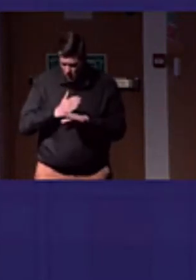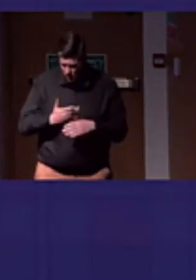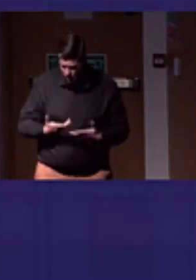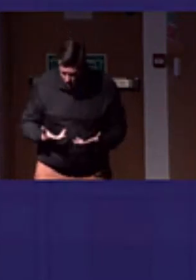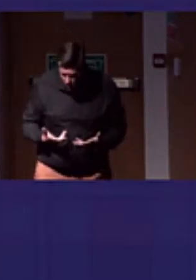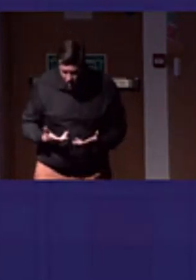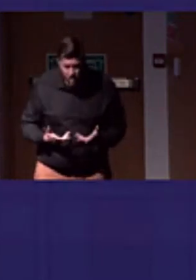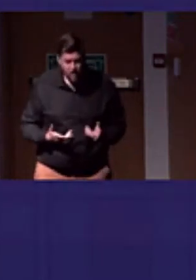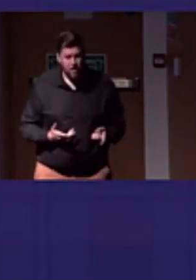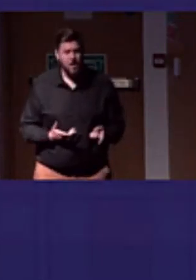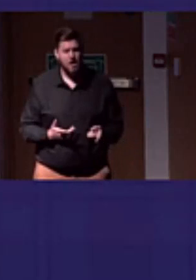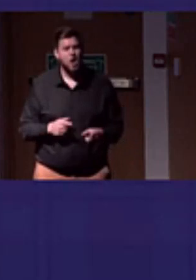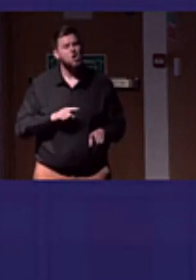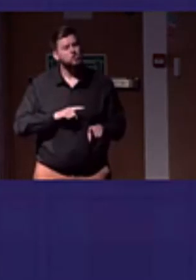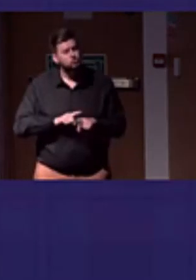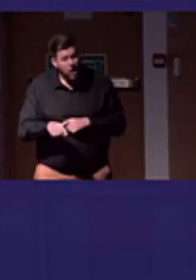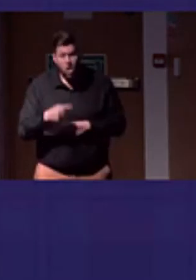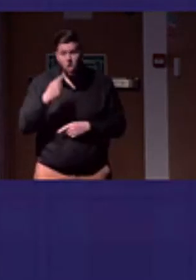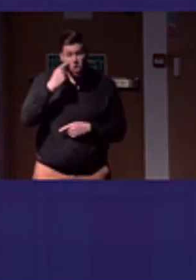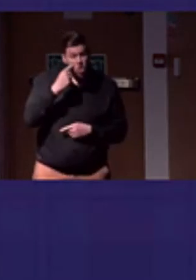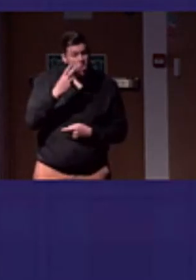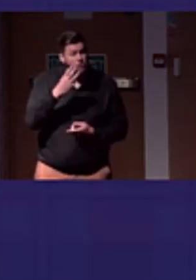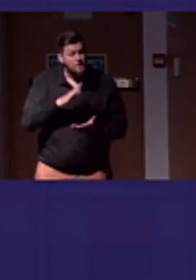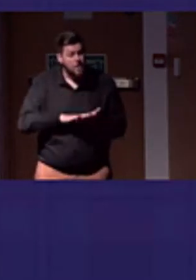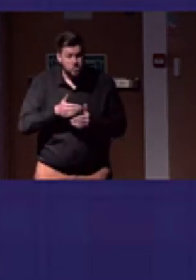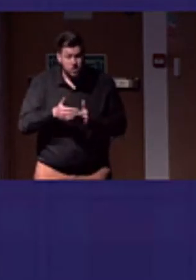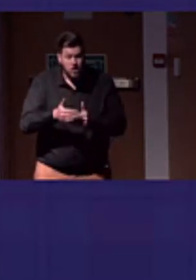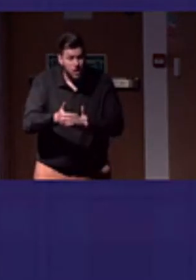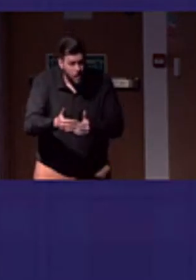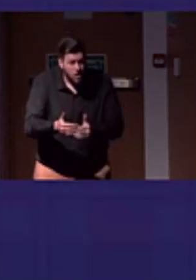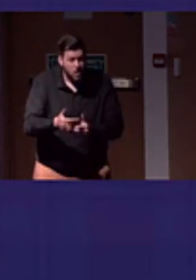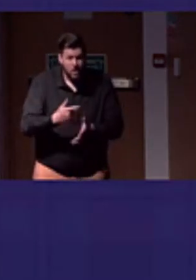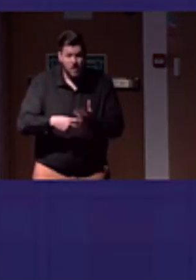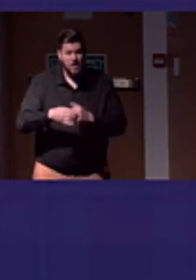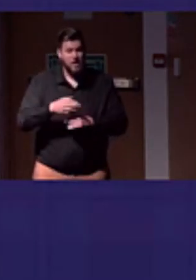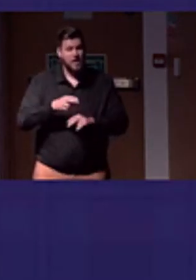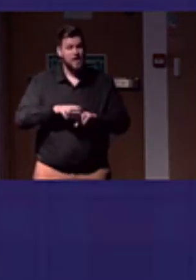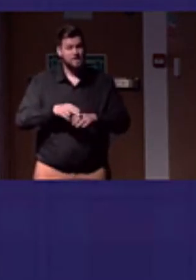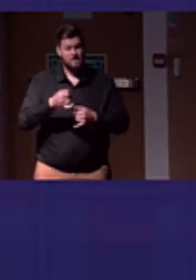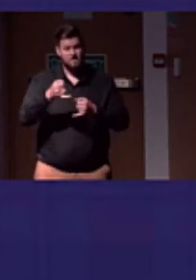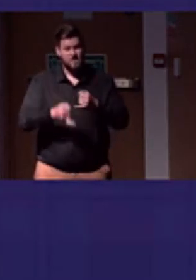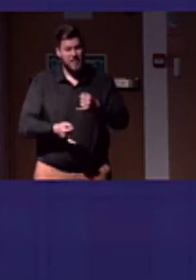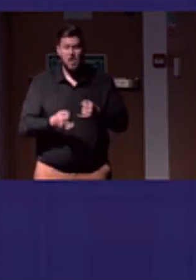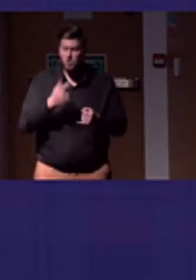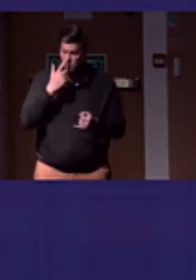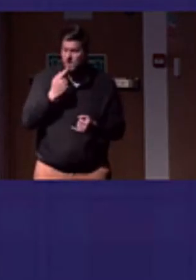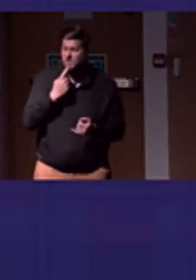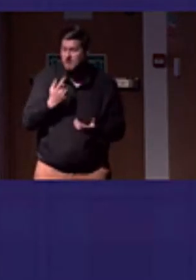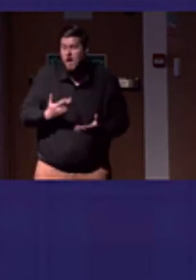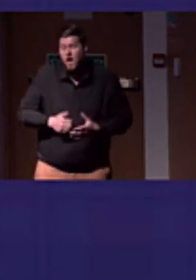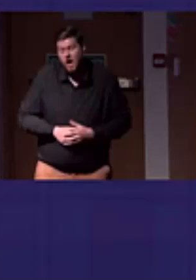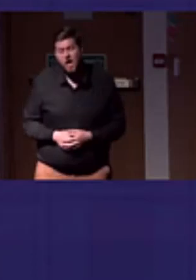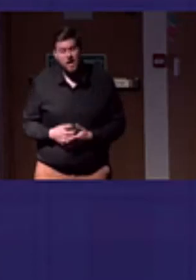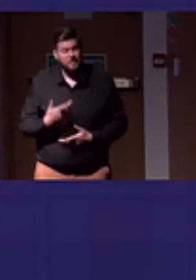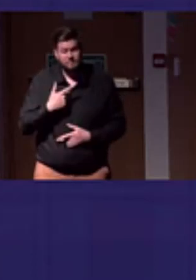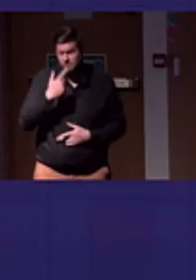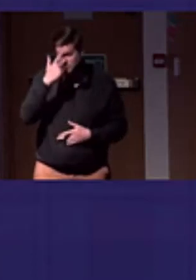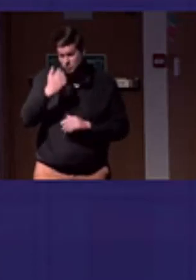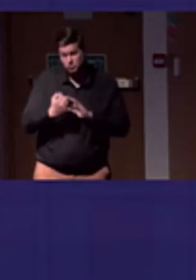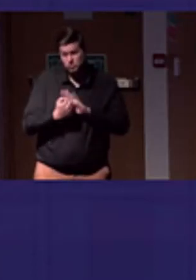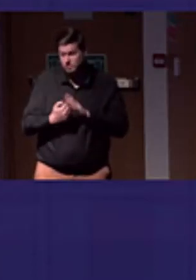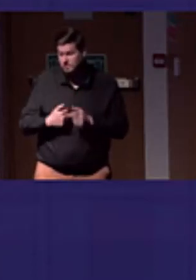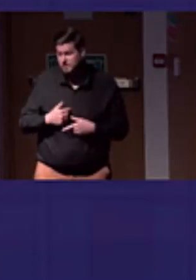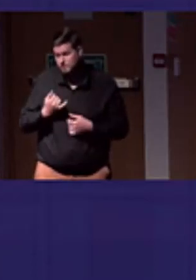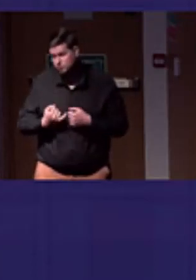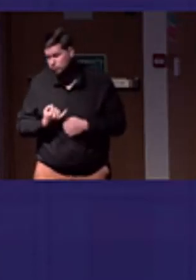like, try it for 3 months. If it fails, you can say, Donna, you're stupid and wrong, and we're never listening to you again. That's fun to say to your boss. It's good. It's